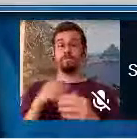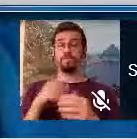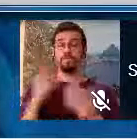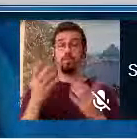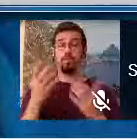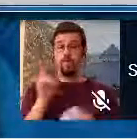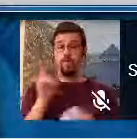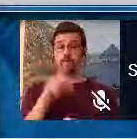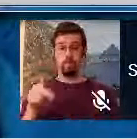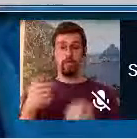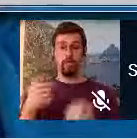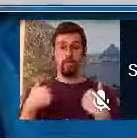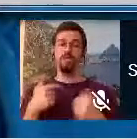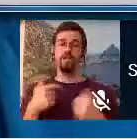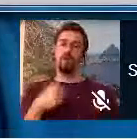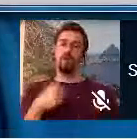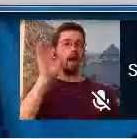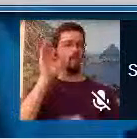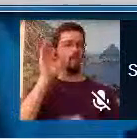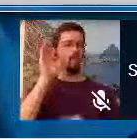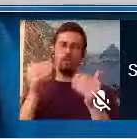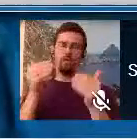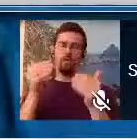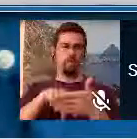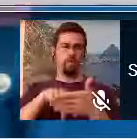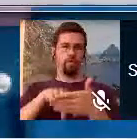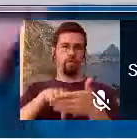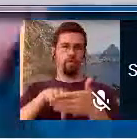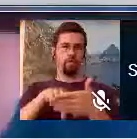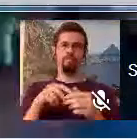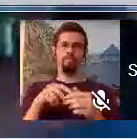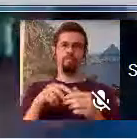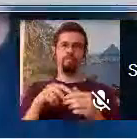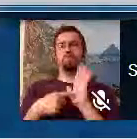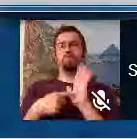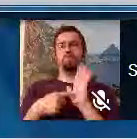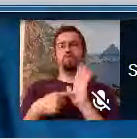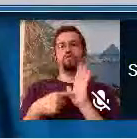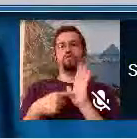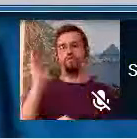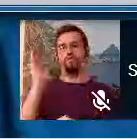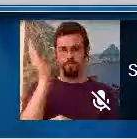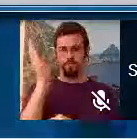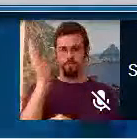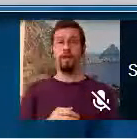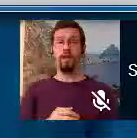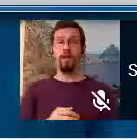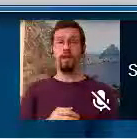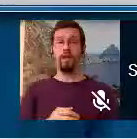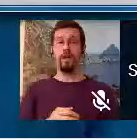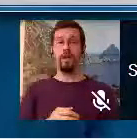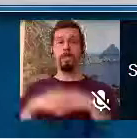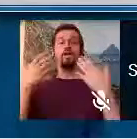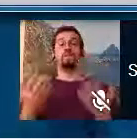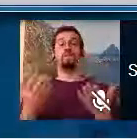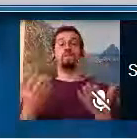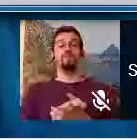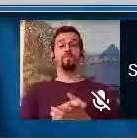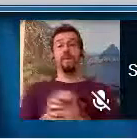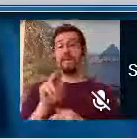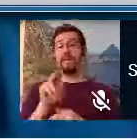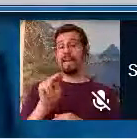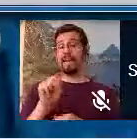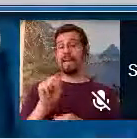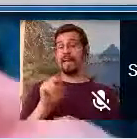I'm going to do the same and make it possible. So here we go. And maybe Nancy would even like to take over